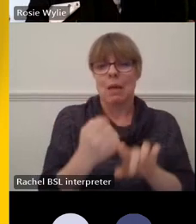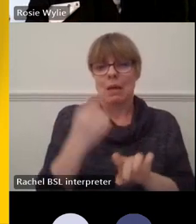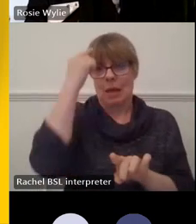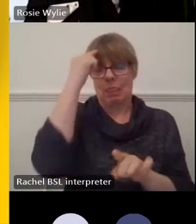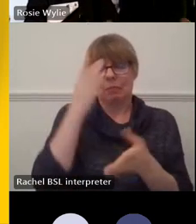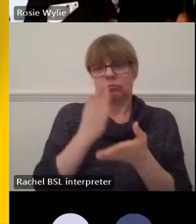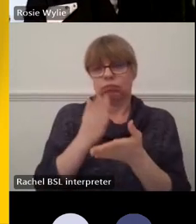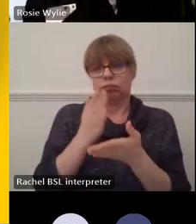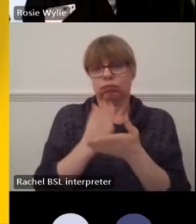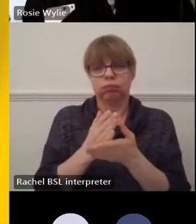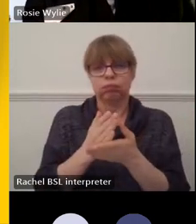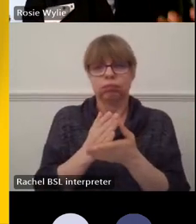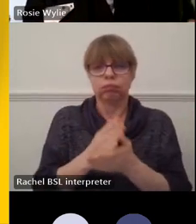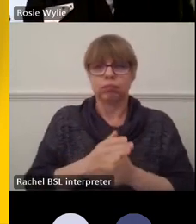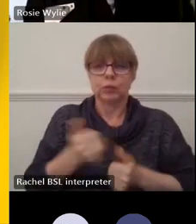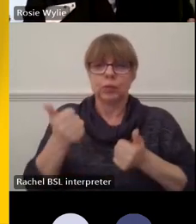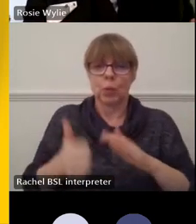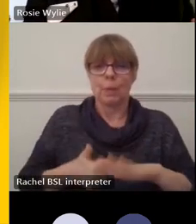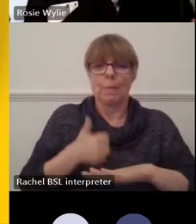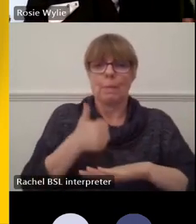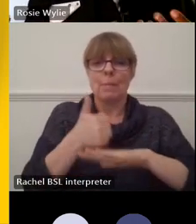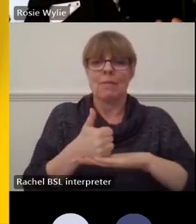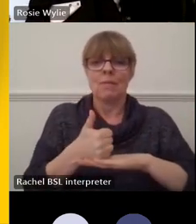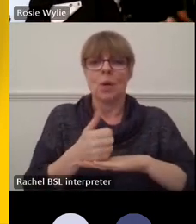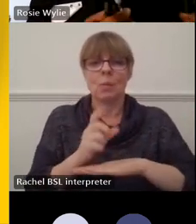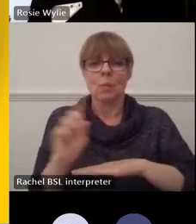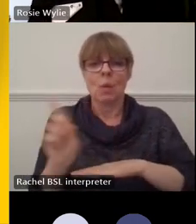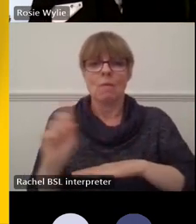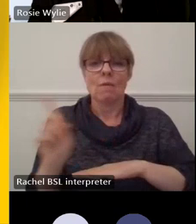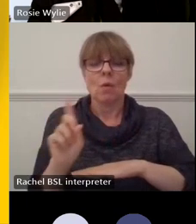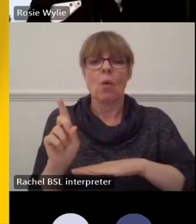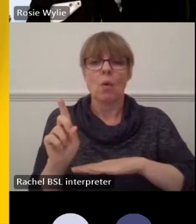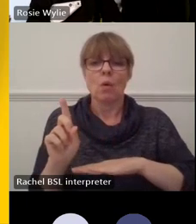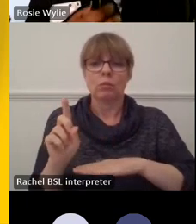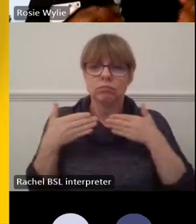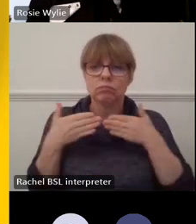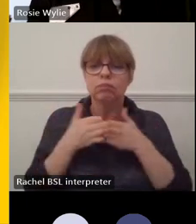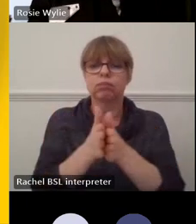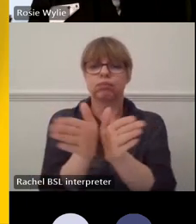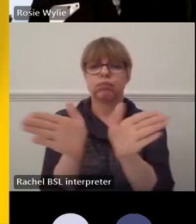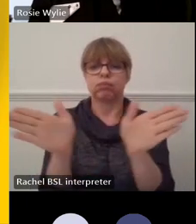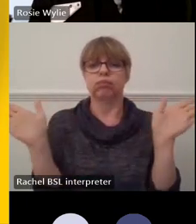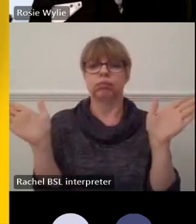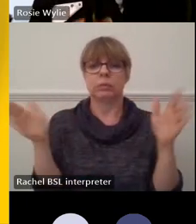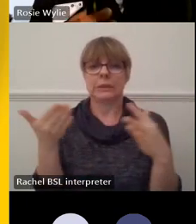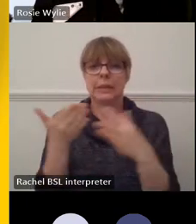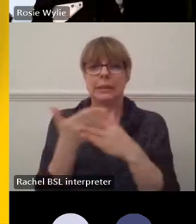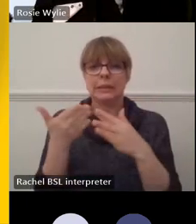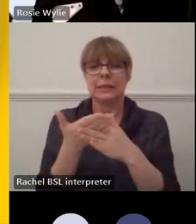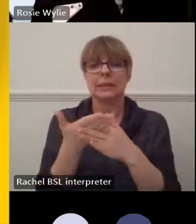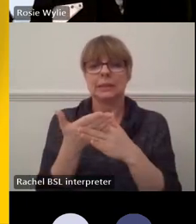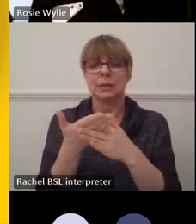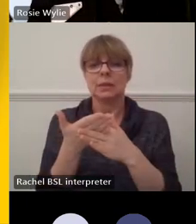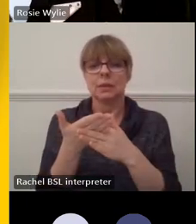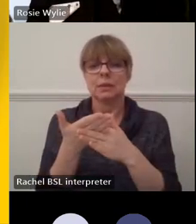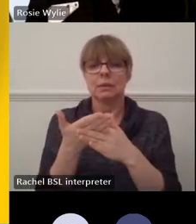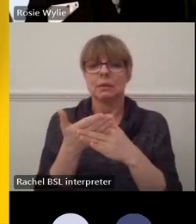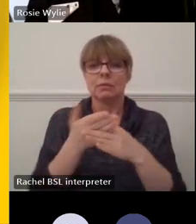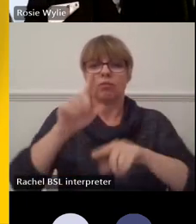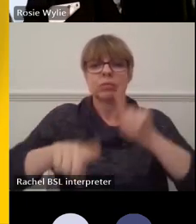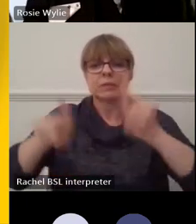very good platform and tool to broaden access to the various